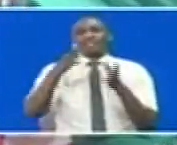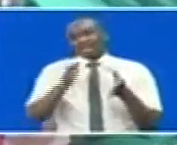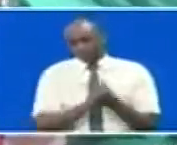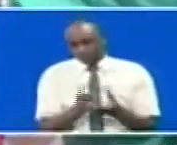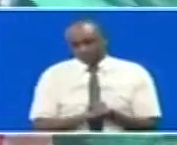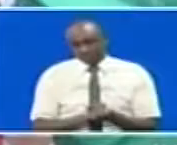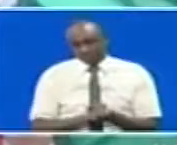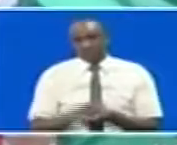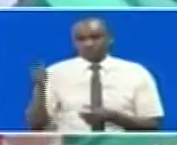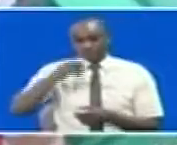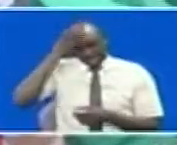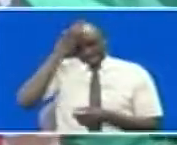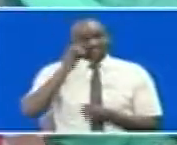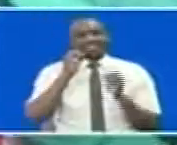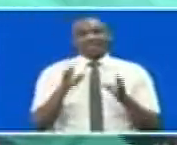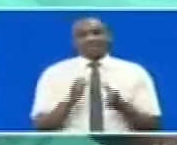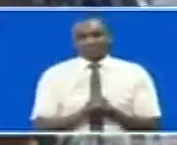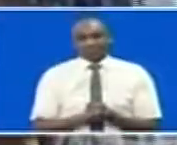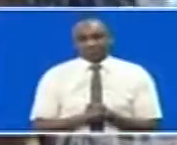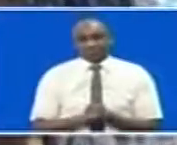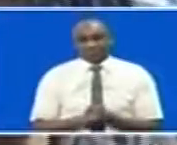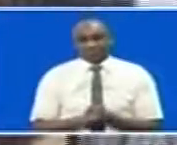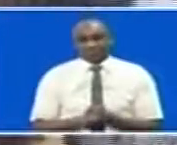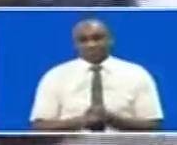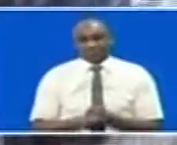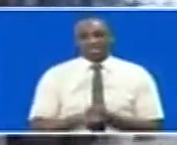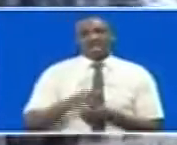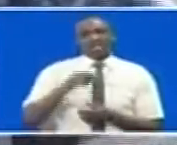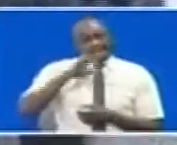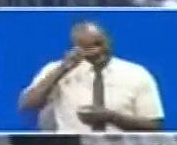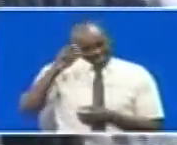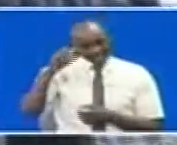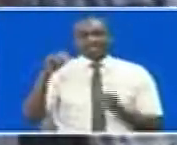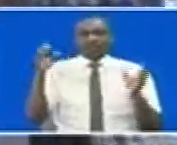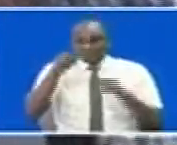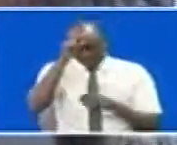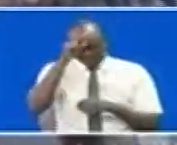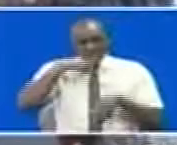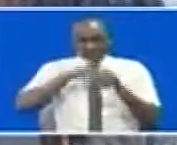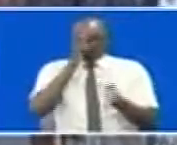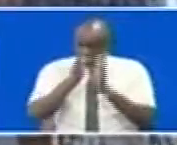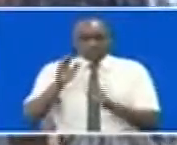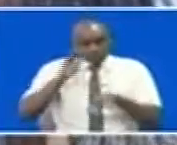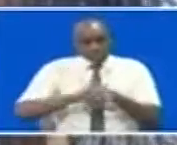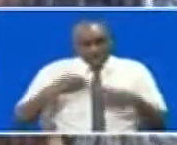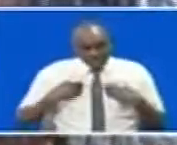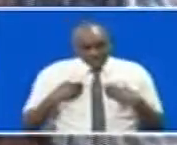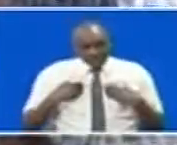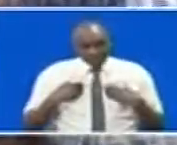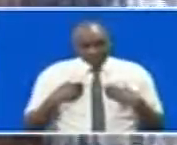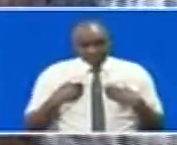have a nurse. Okay, come here with me, I'm a doctor. Serikali ya NASA ina mpangilio kushinda zile za